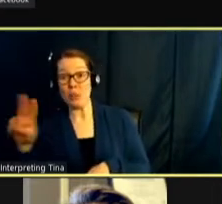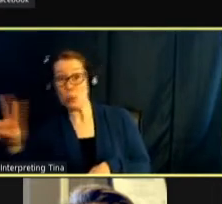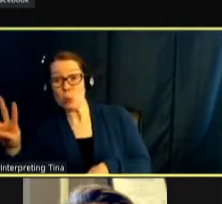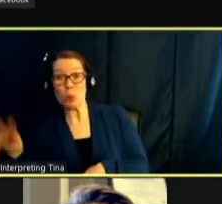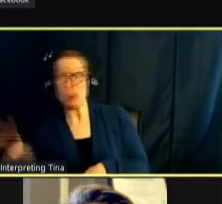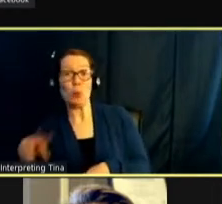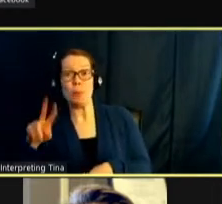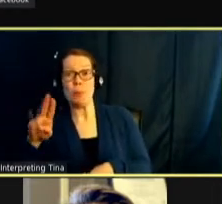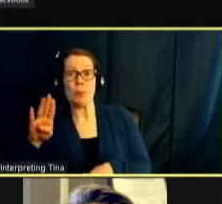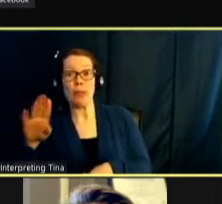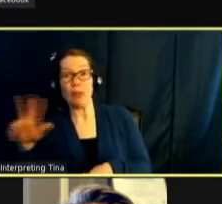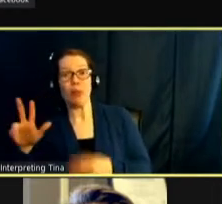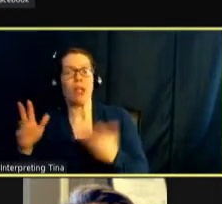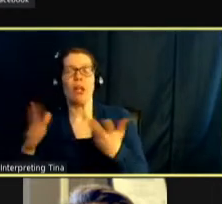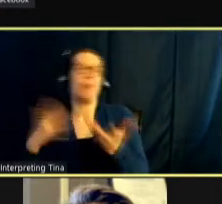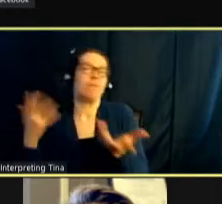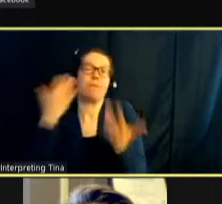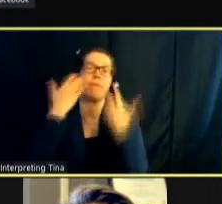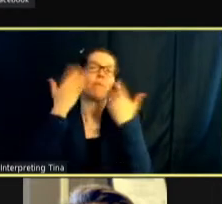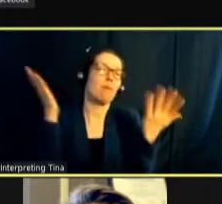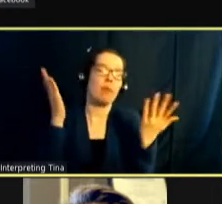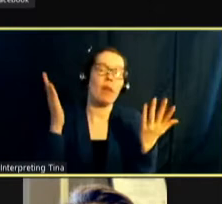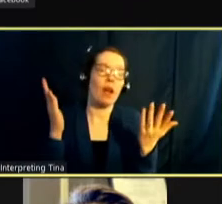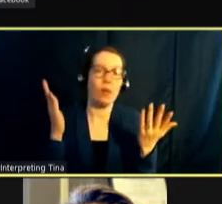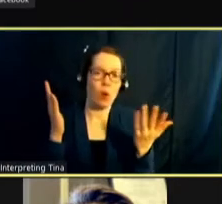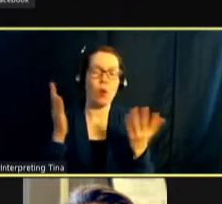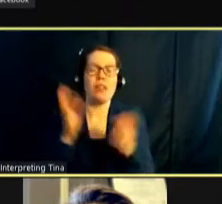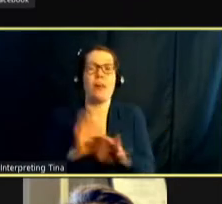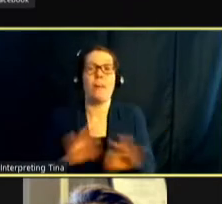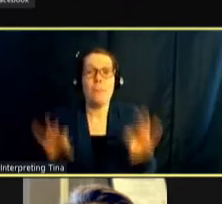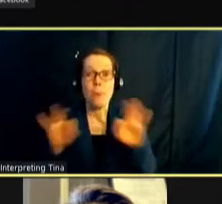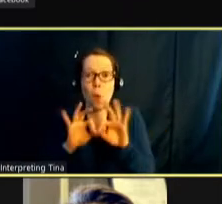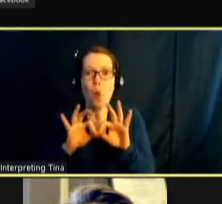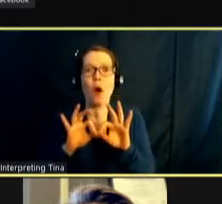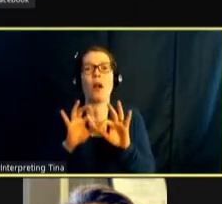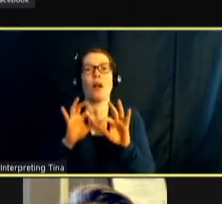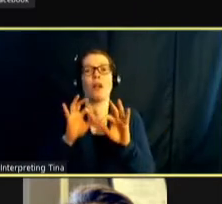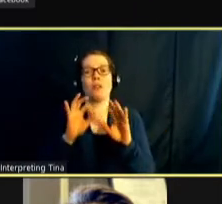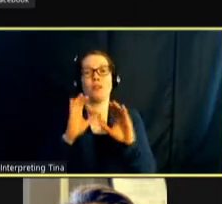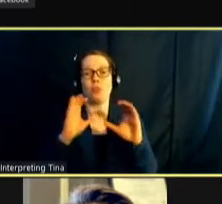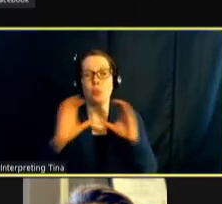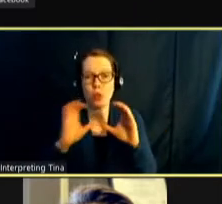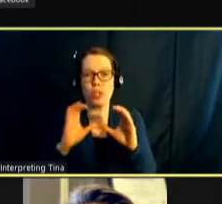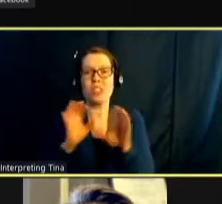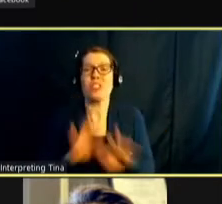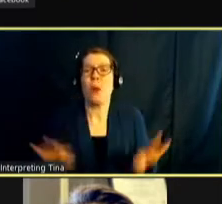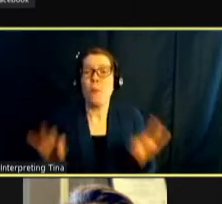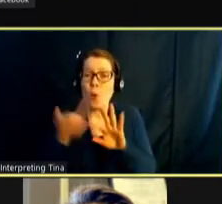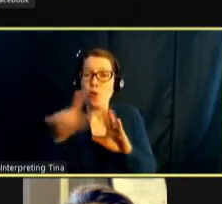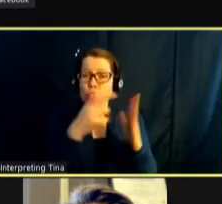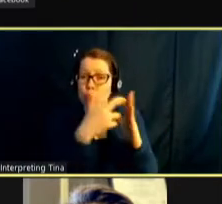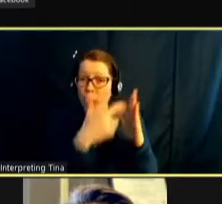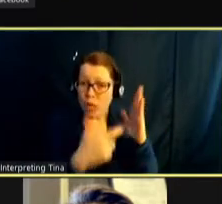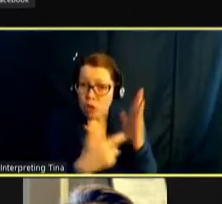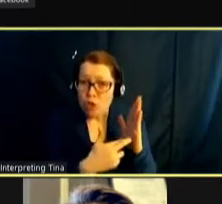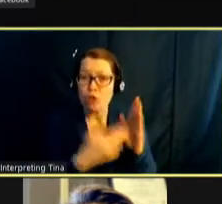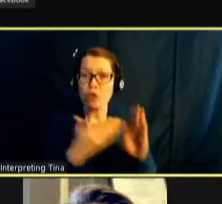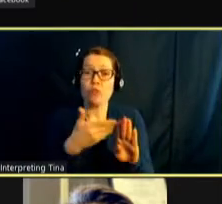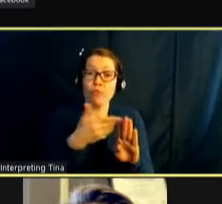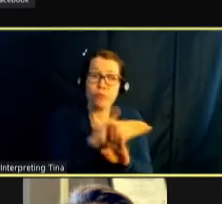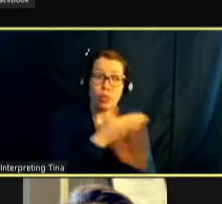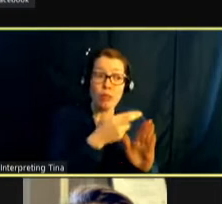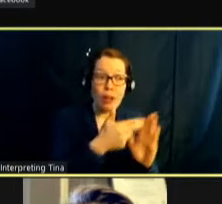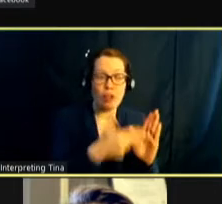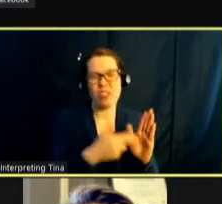don't know. So again, that's why it's so important for this communication every week to happen, for you to sign up for pre-registration. So you get our little, I'll